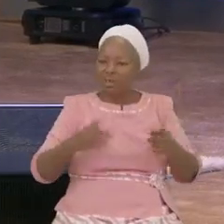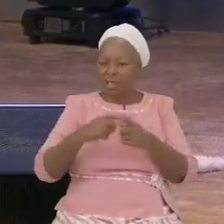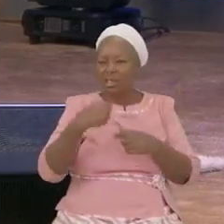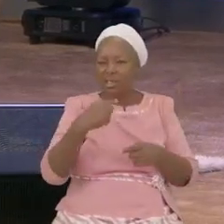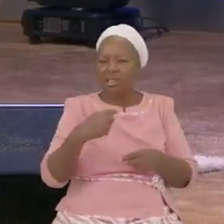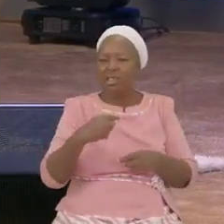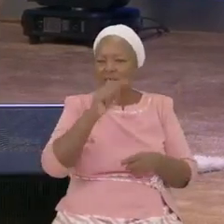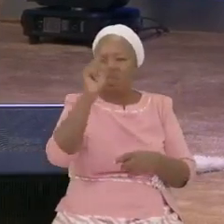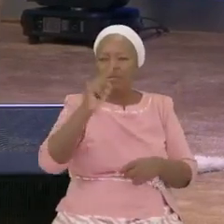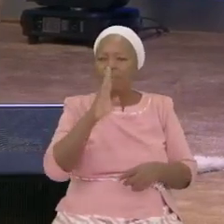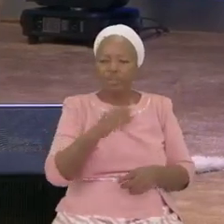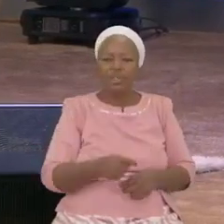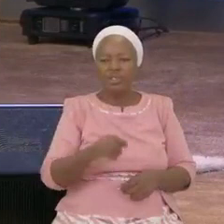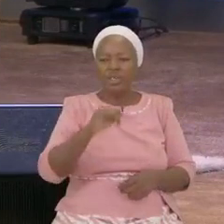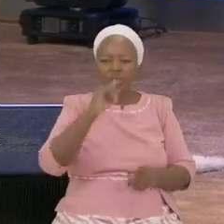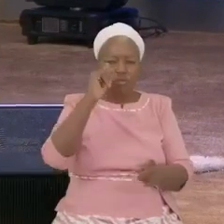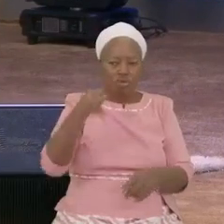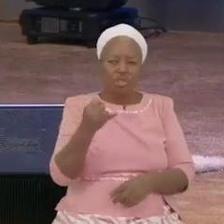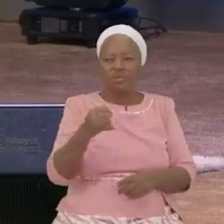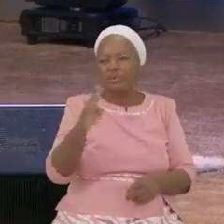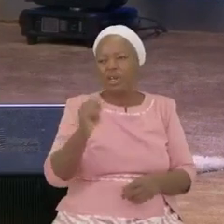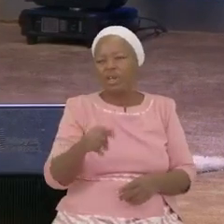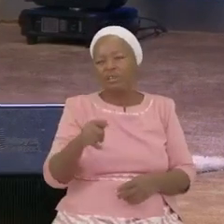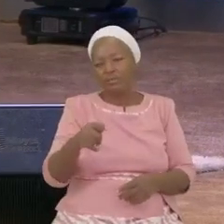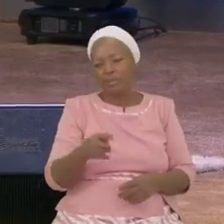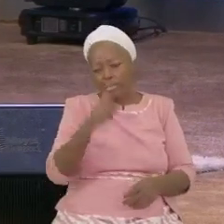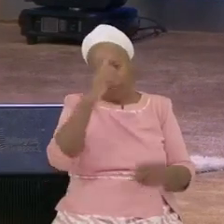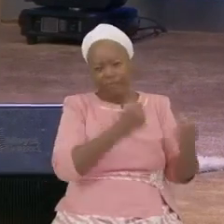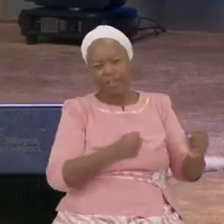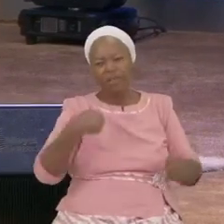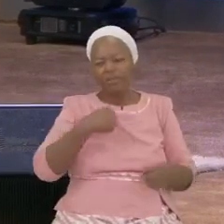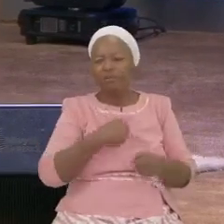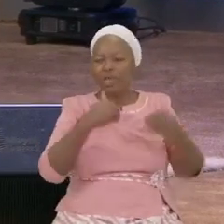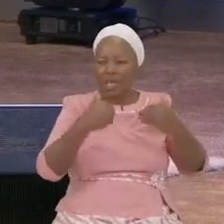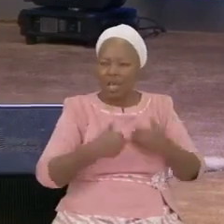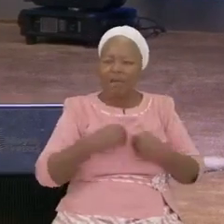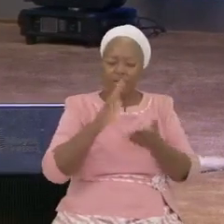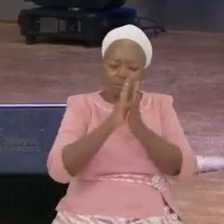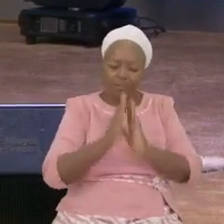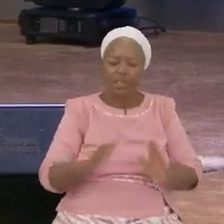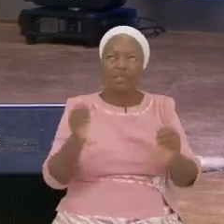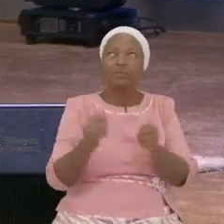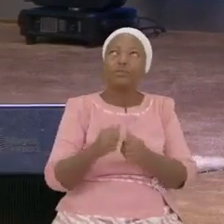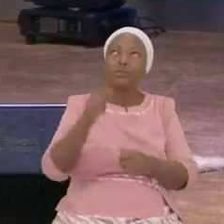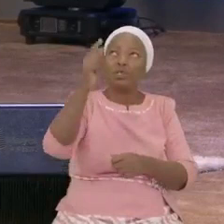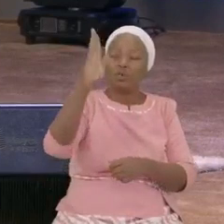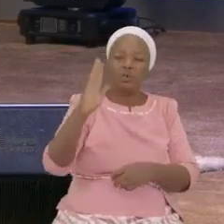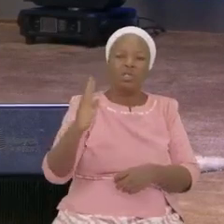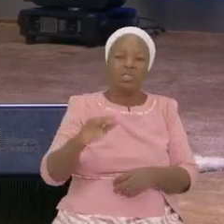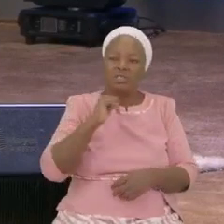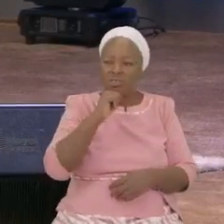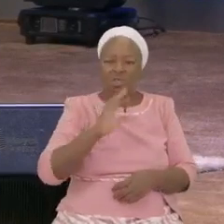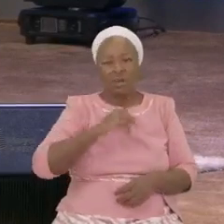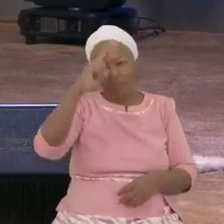therefore, being justified by faith, we have peace with God. Is no more our judge,